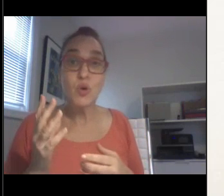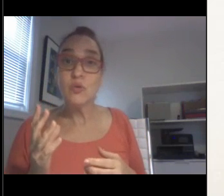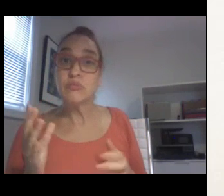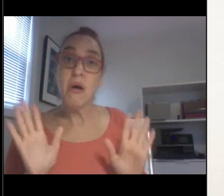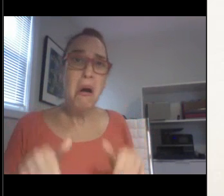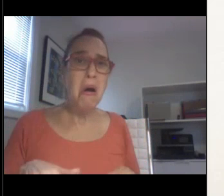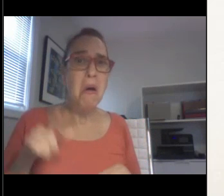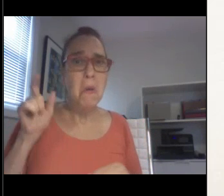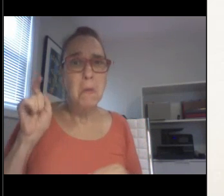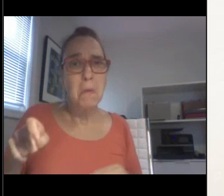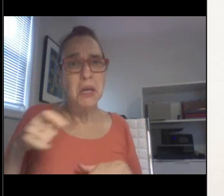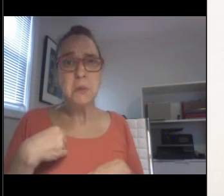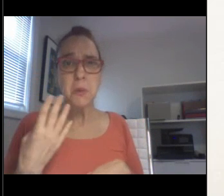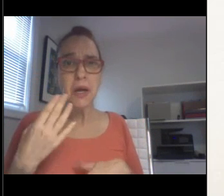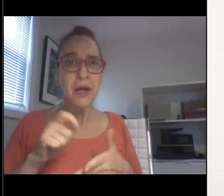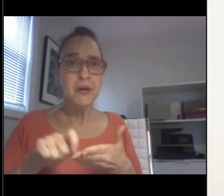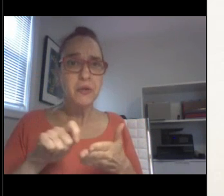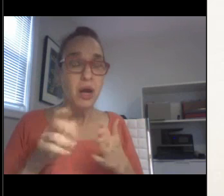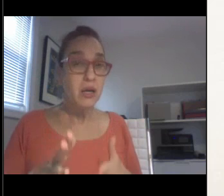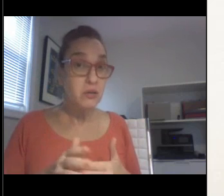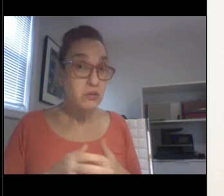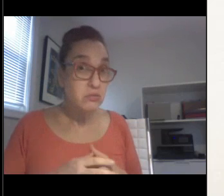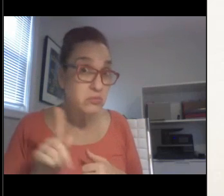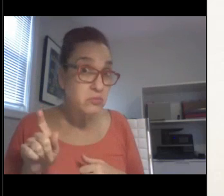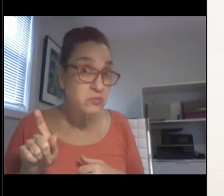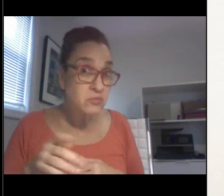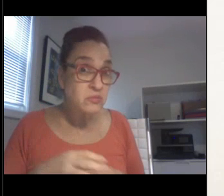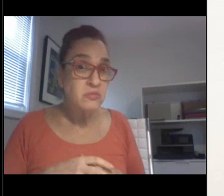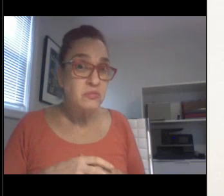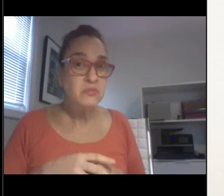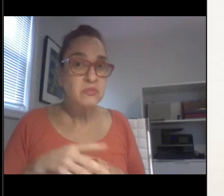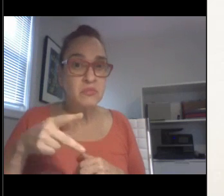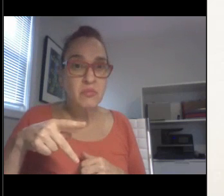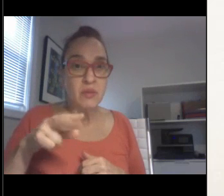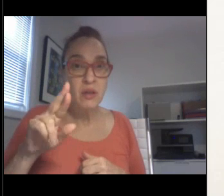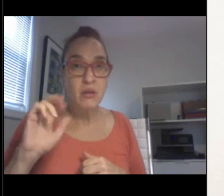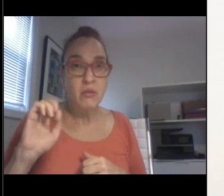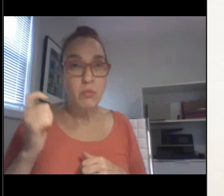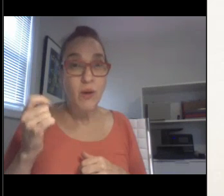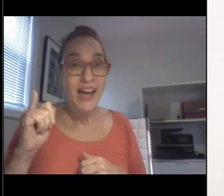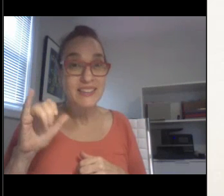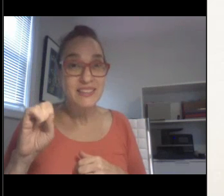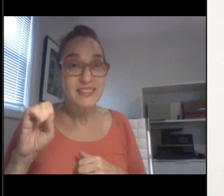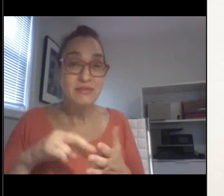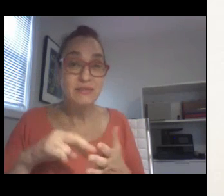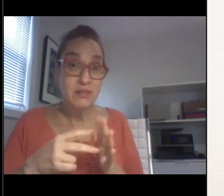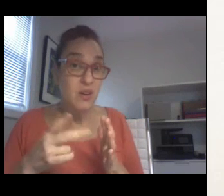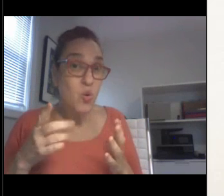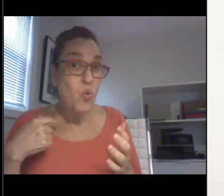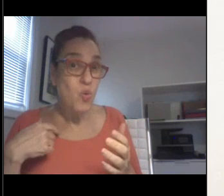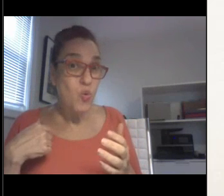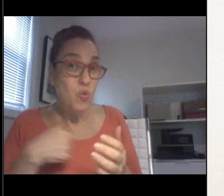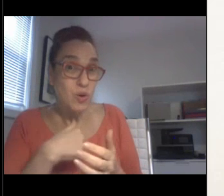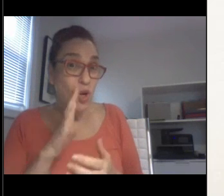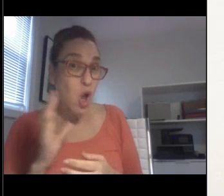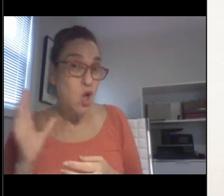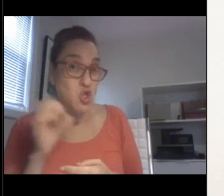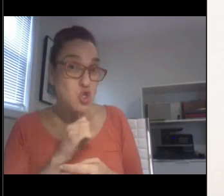More specifically, if we're talking about praxis, would you assume that they would tell you if the author were non-white, such that